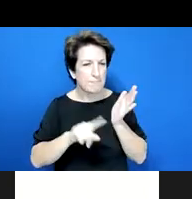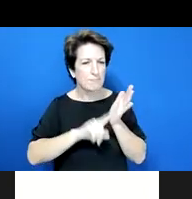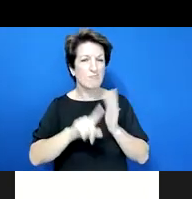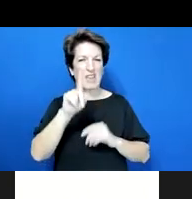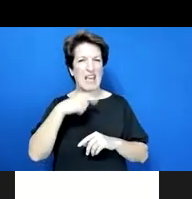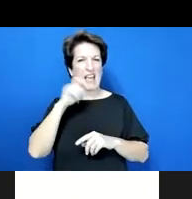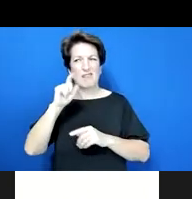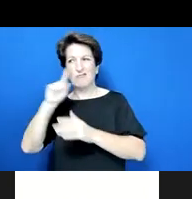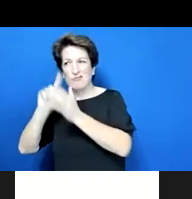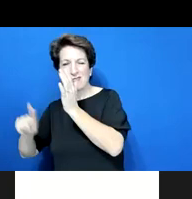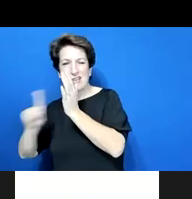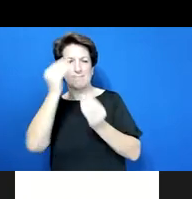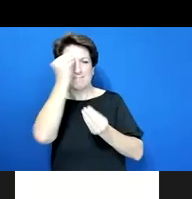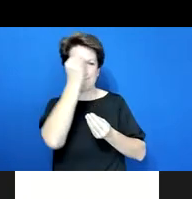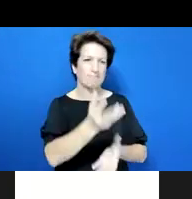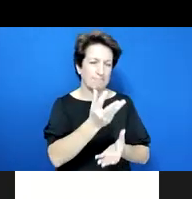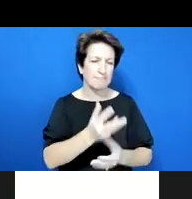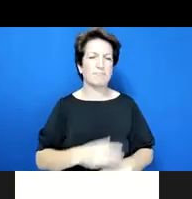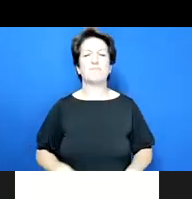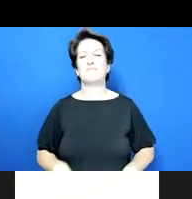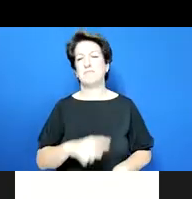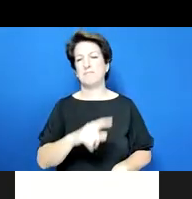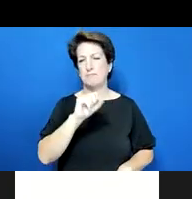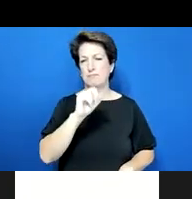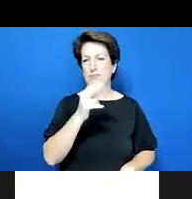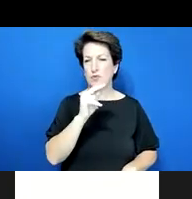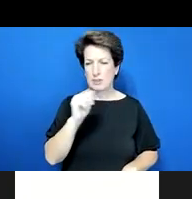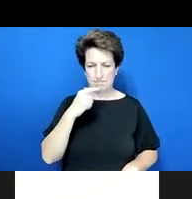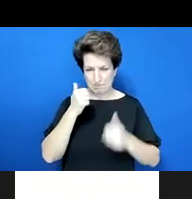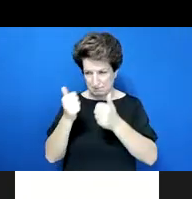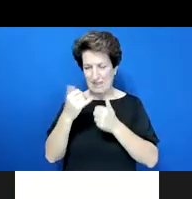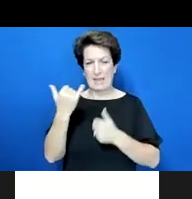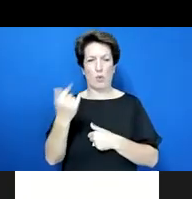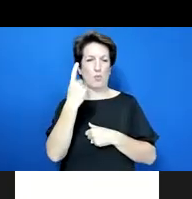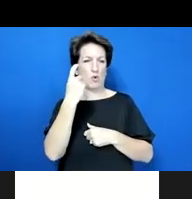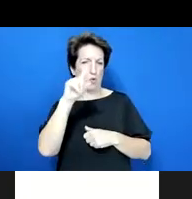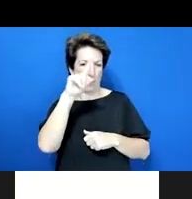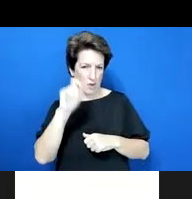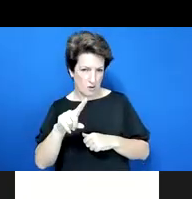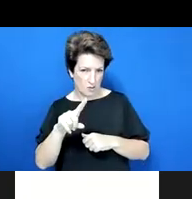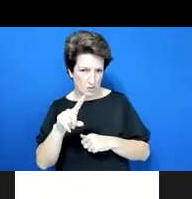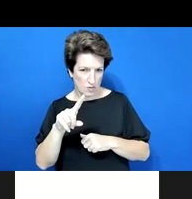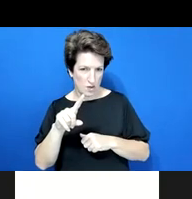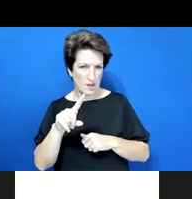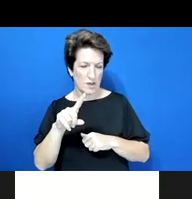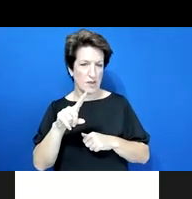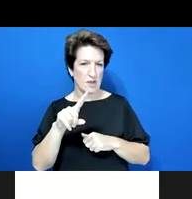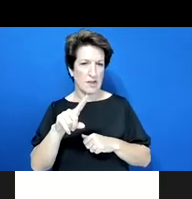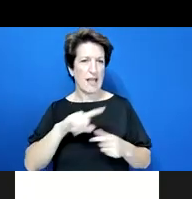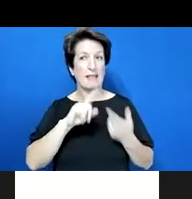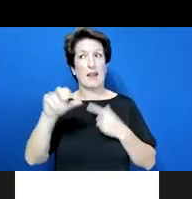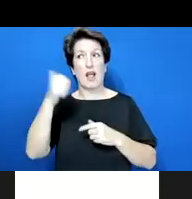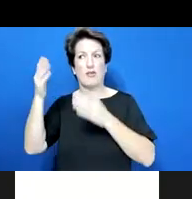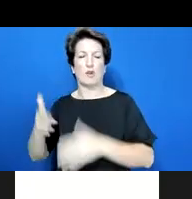to you on that. Okay, great. I have one more, and then someone would like to actually unmute and ask their